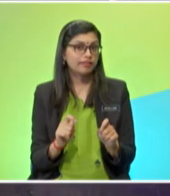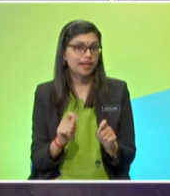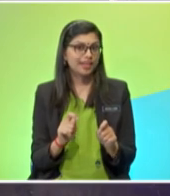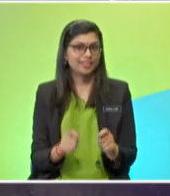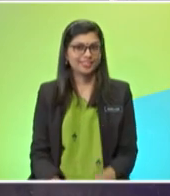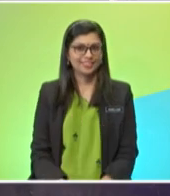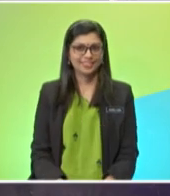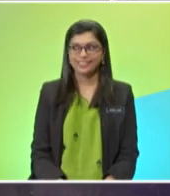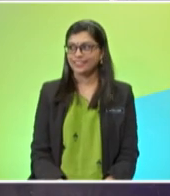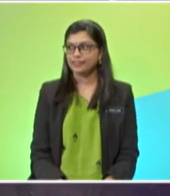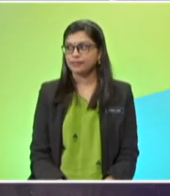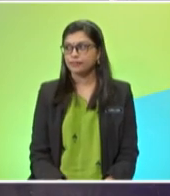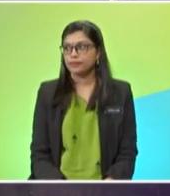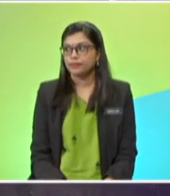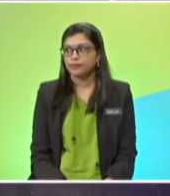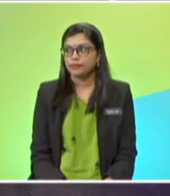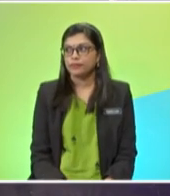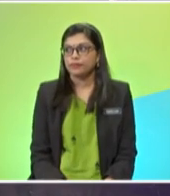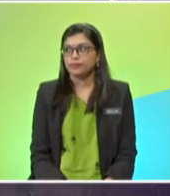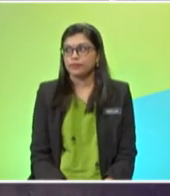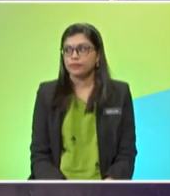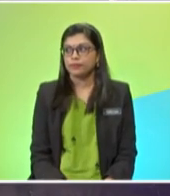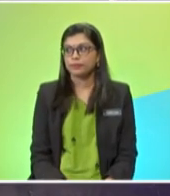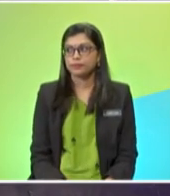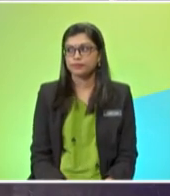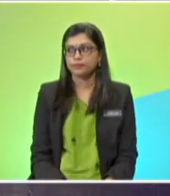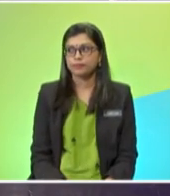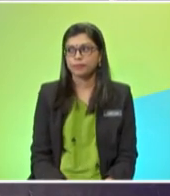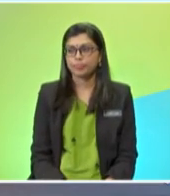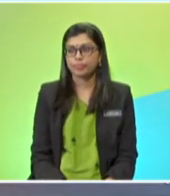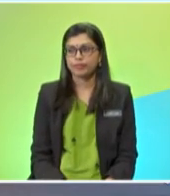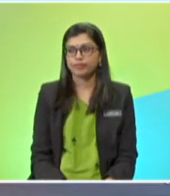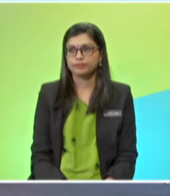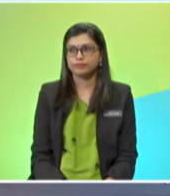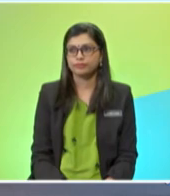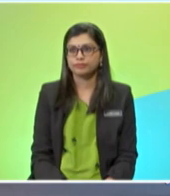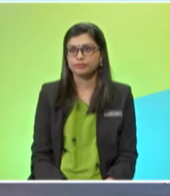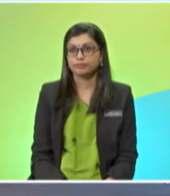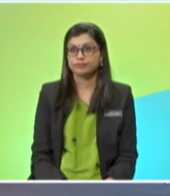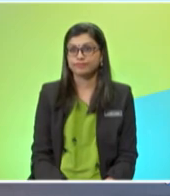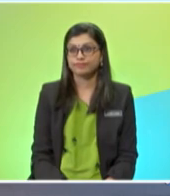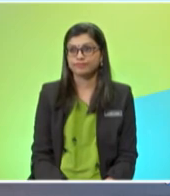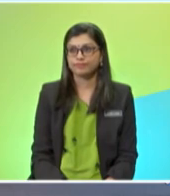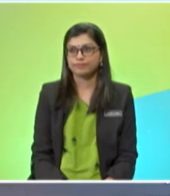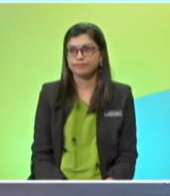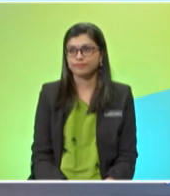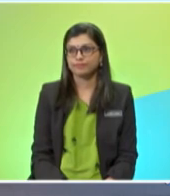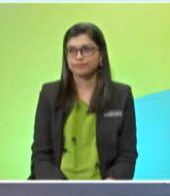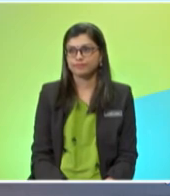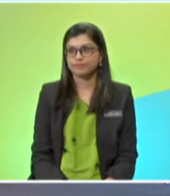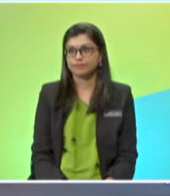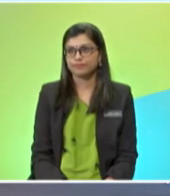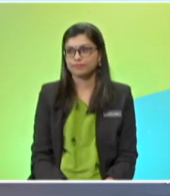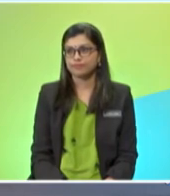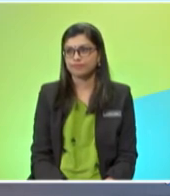again. But not. Okay. In order like that. I'm going to close my eye. Yeah. I said my eye, not my eyes. I'm